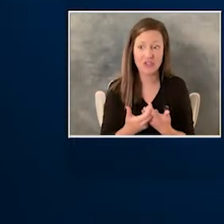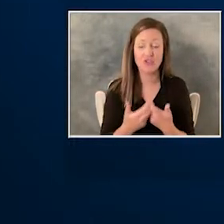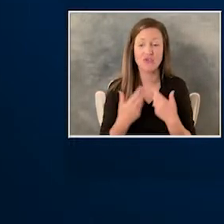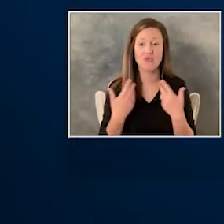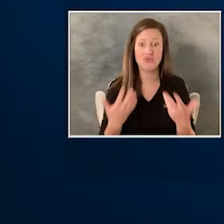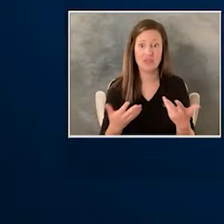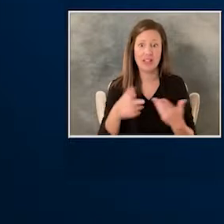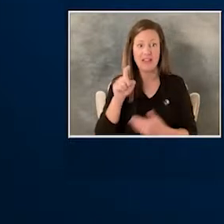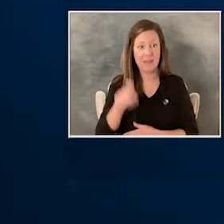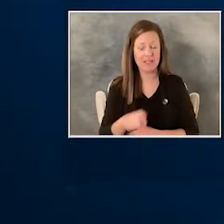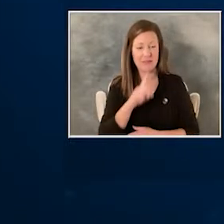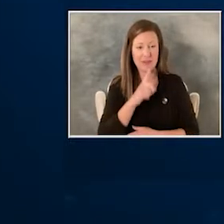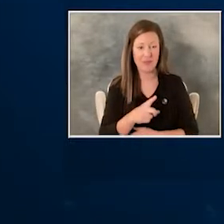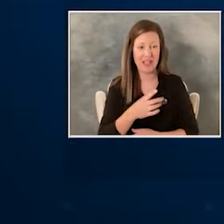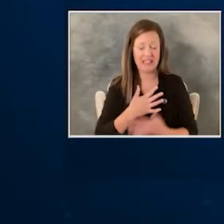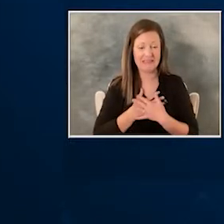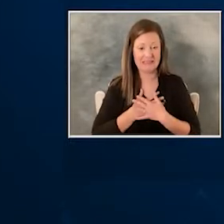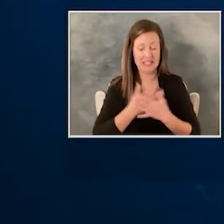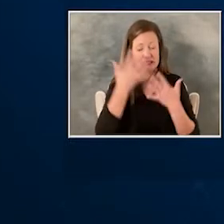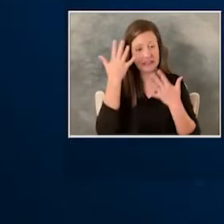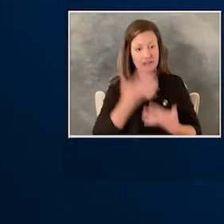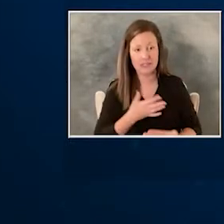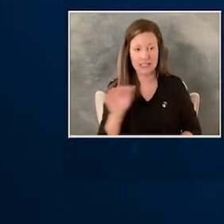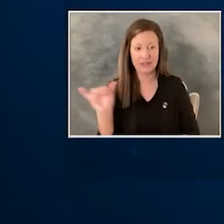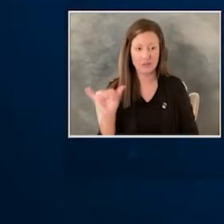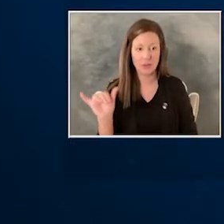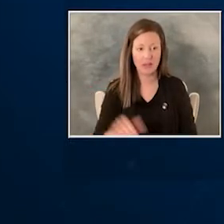have been a gut punch as well.